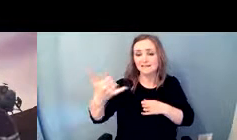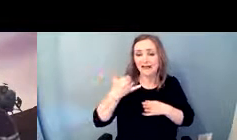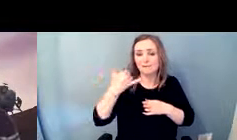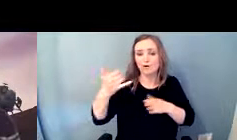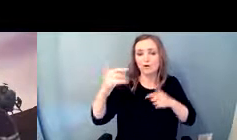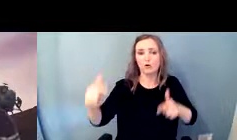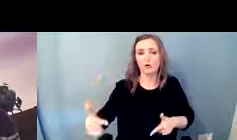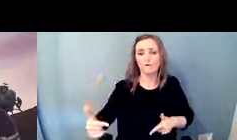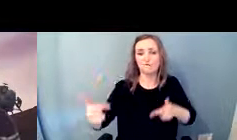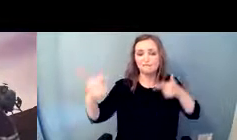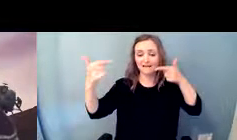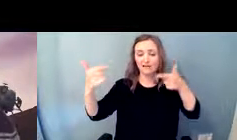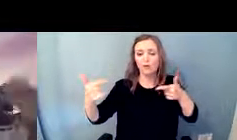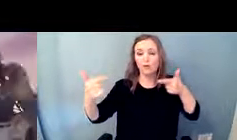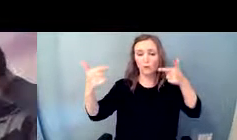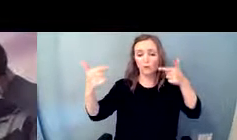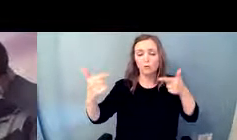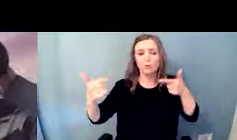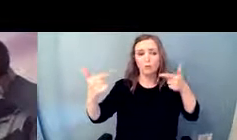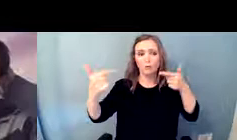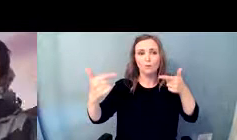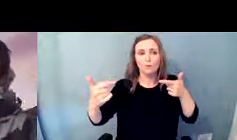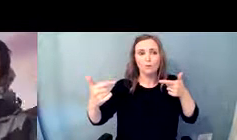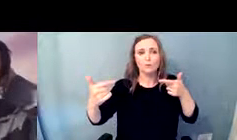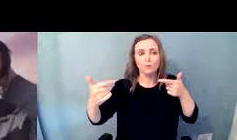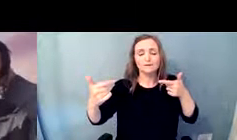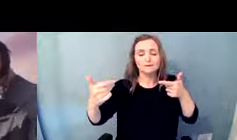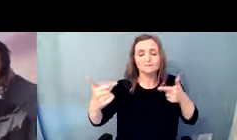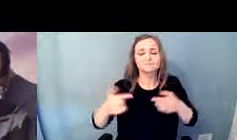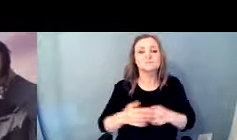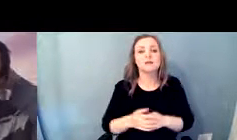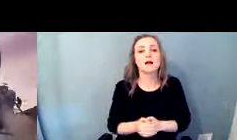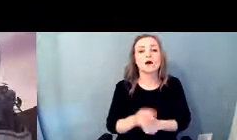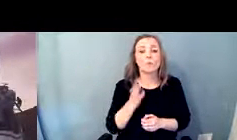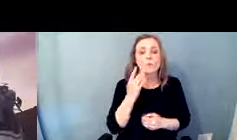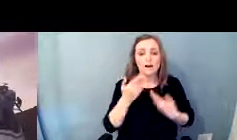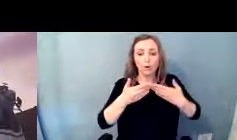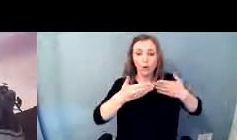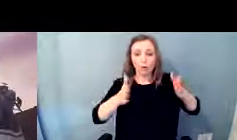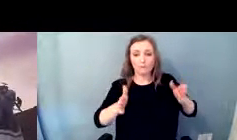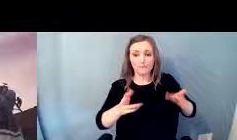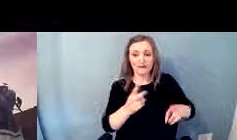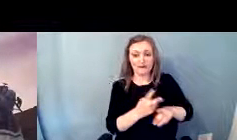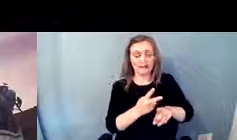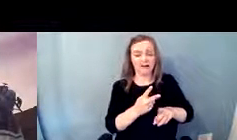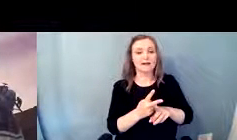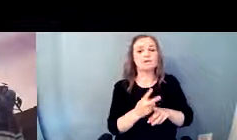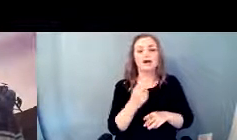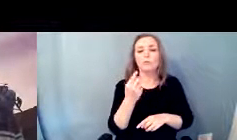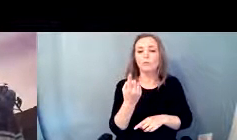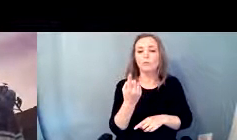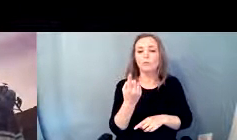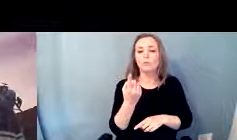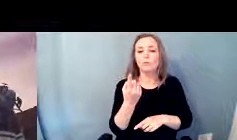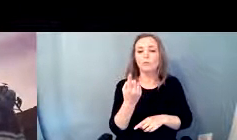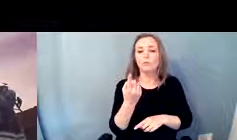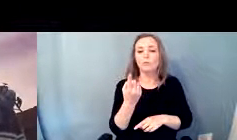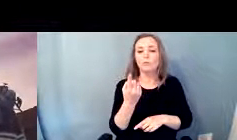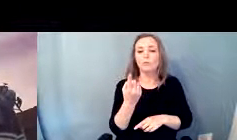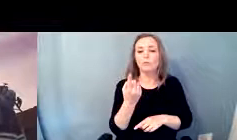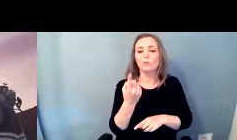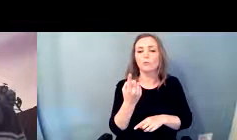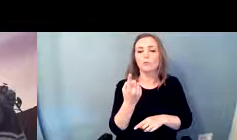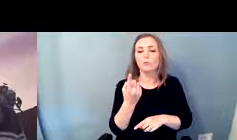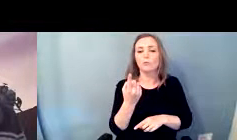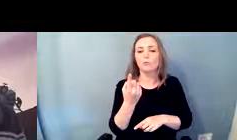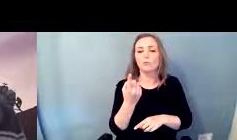our practices up and running with one-way systems and glass screens and sort of